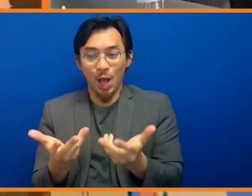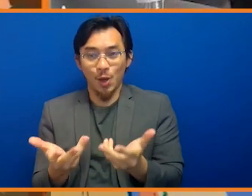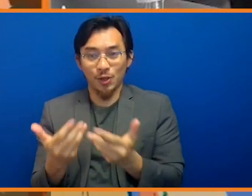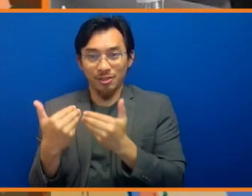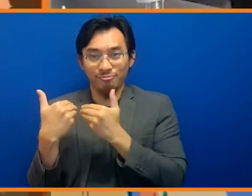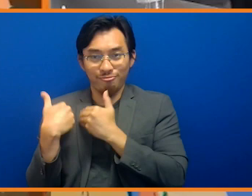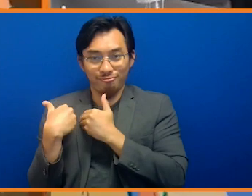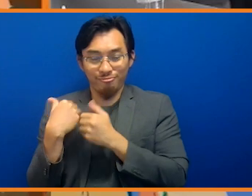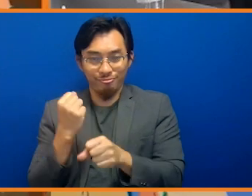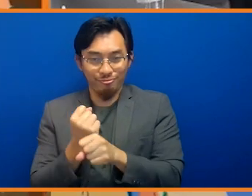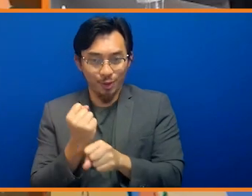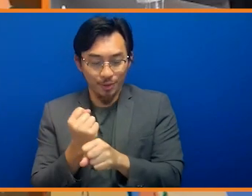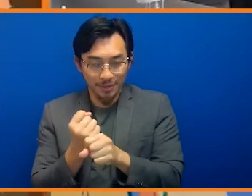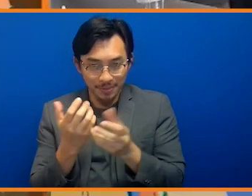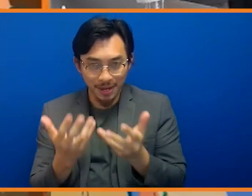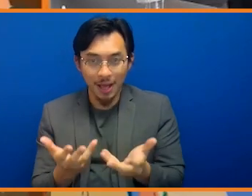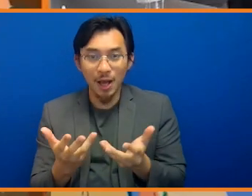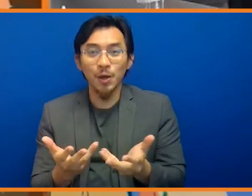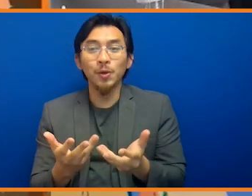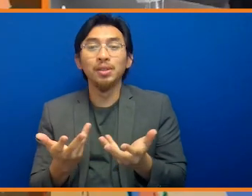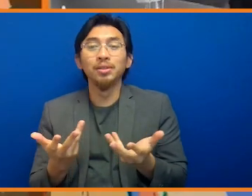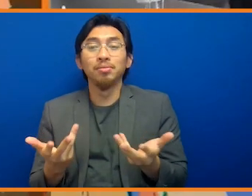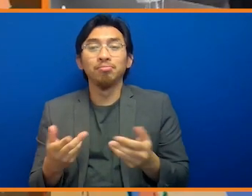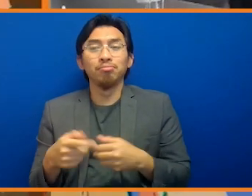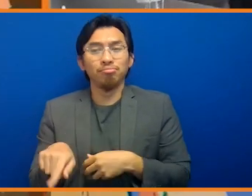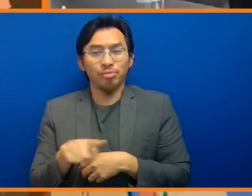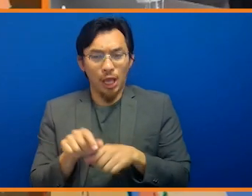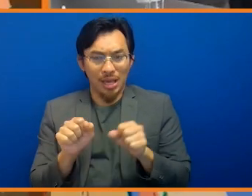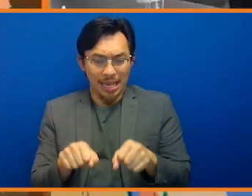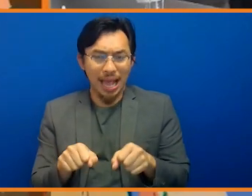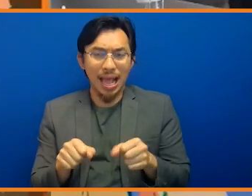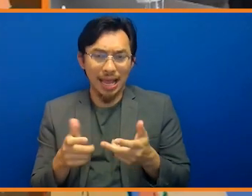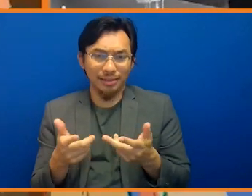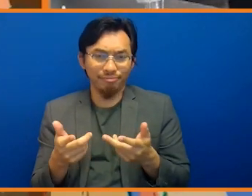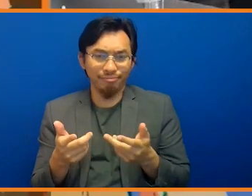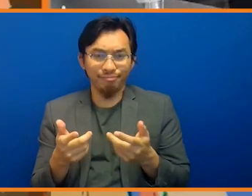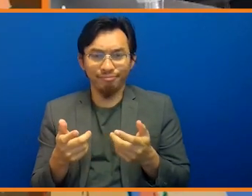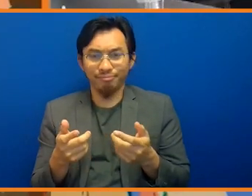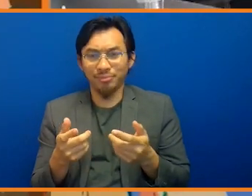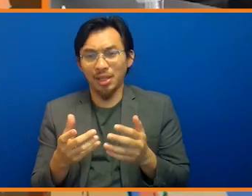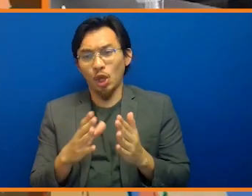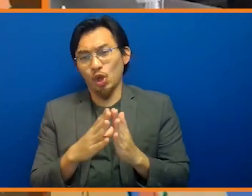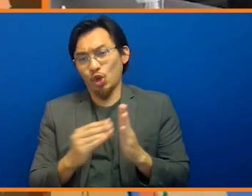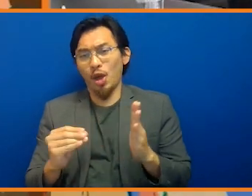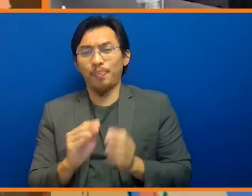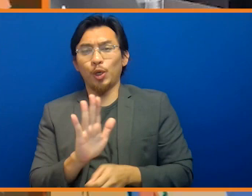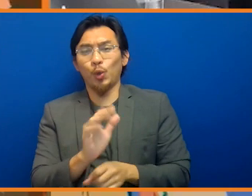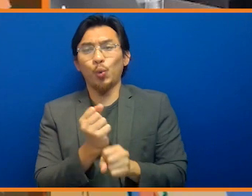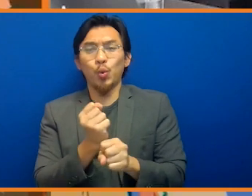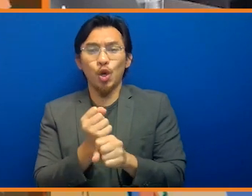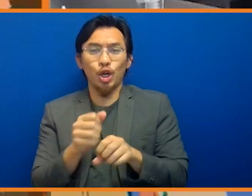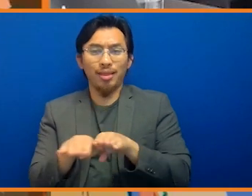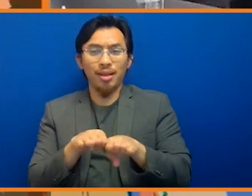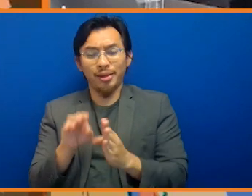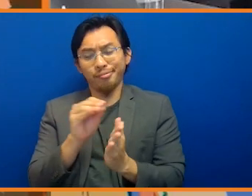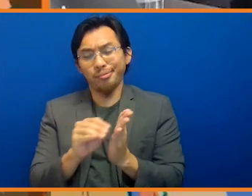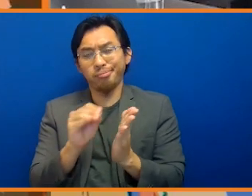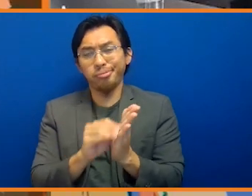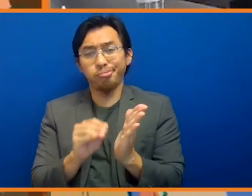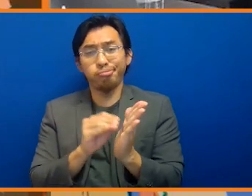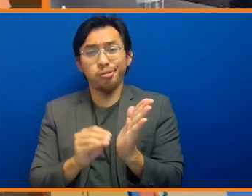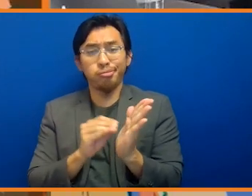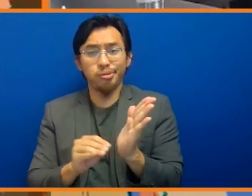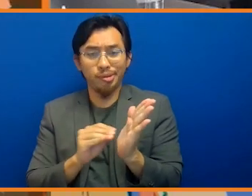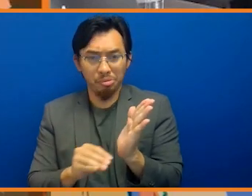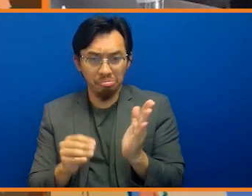the task just now. However, you can still copy your work to the training